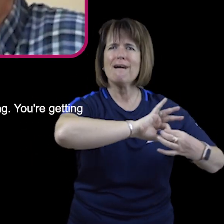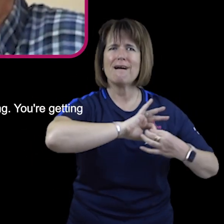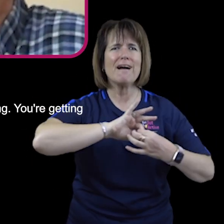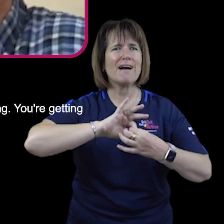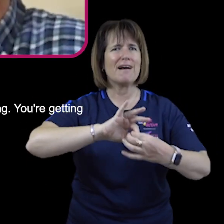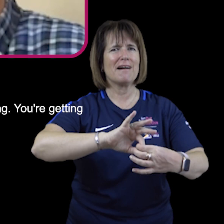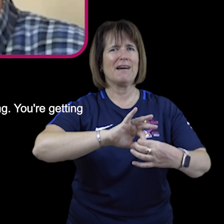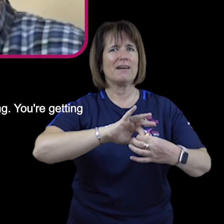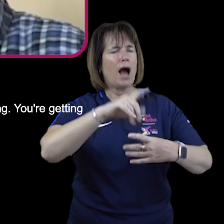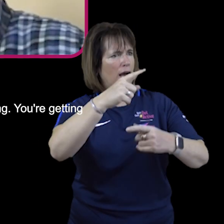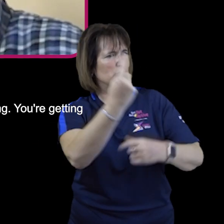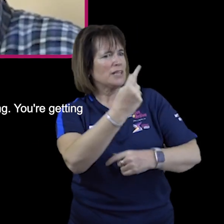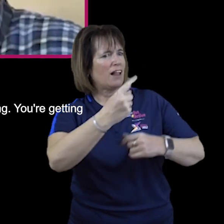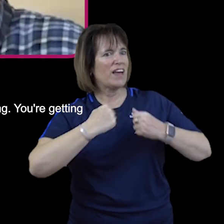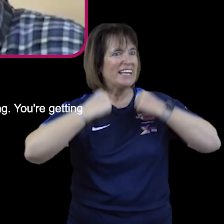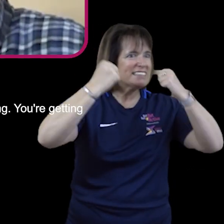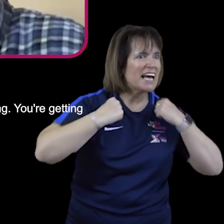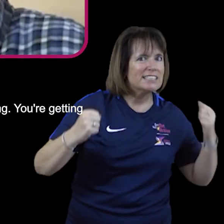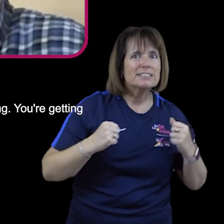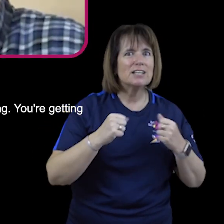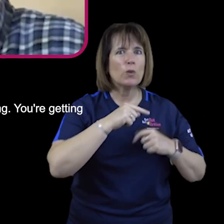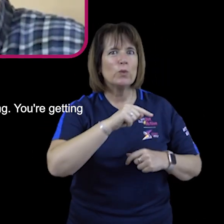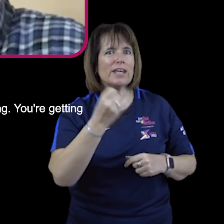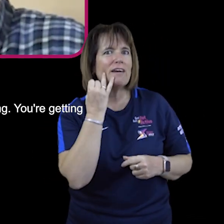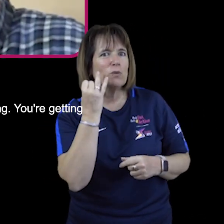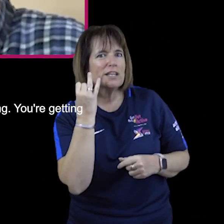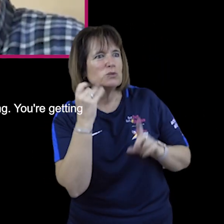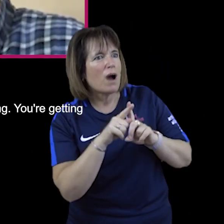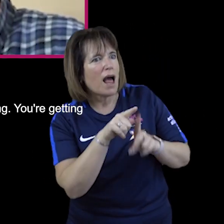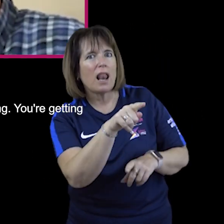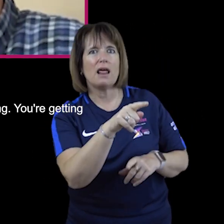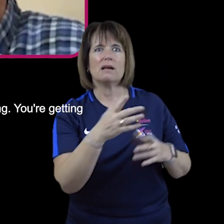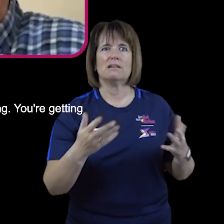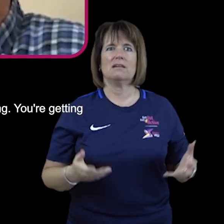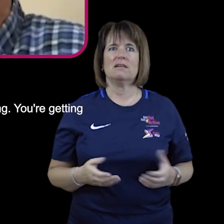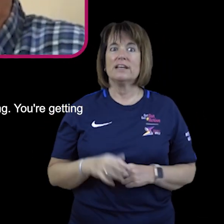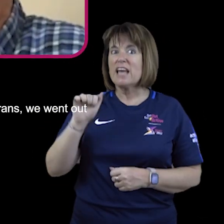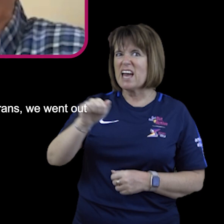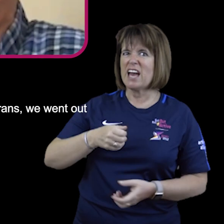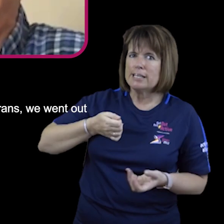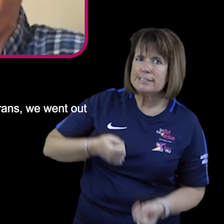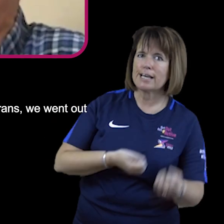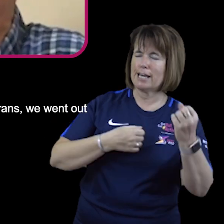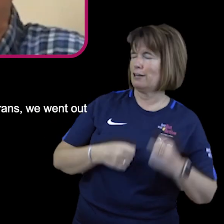spirit, the sense of belonging. Yeah. You're getting a bit of a workout as well on a weekly basis. Absolutely. The digging,